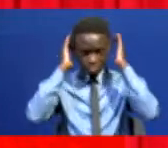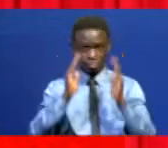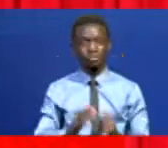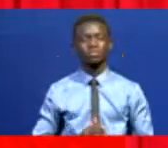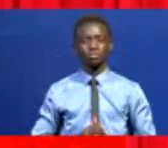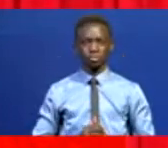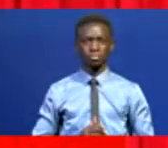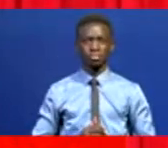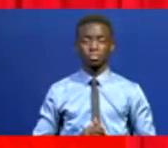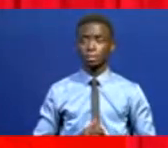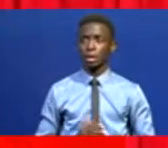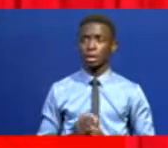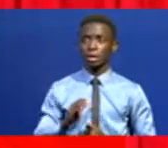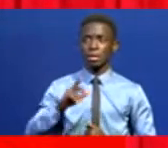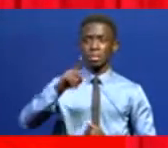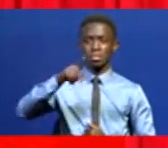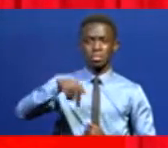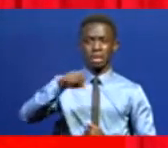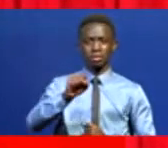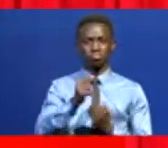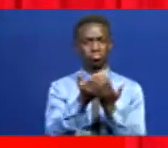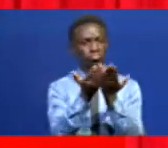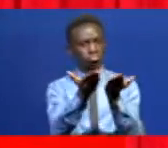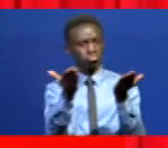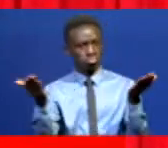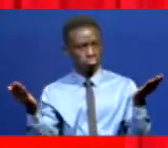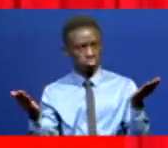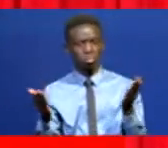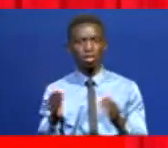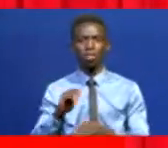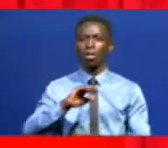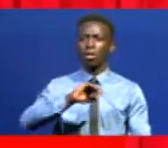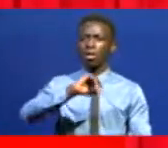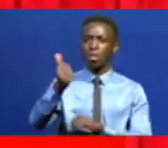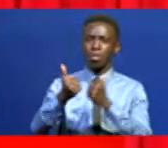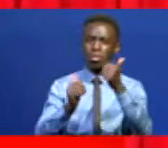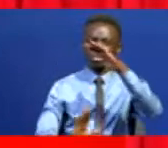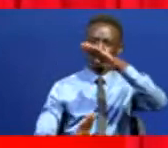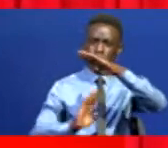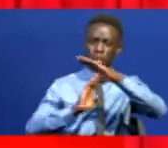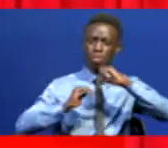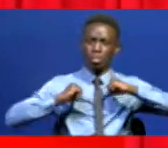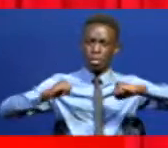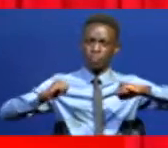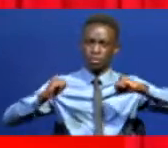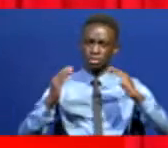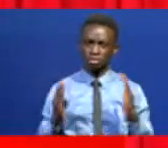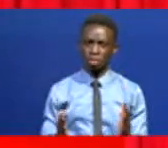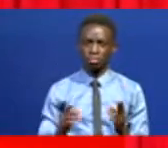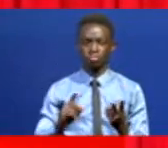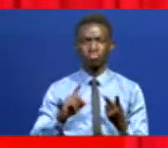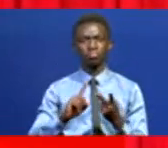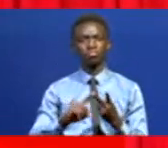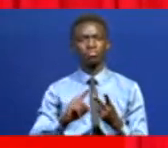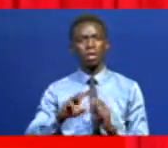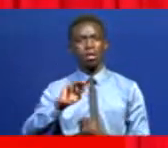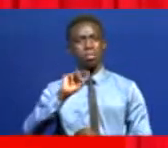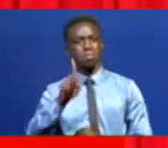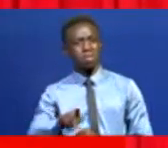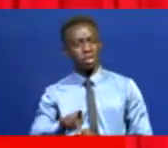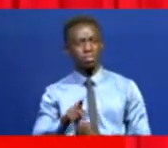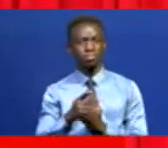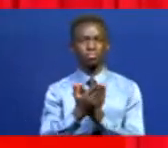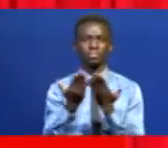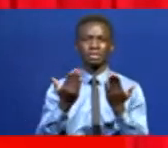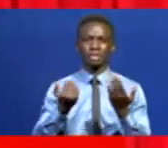the Principal Secretary is here, and all the senior officers, the Vice Mayor, members of Parliament, my